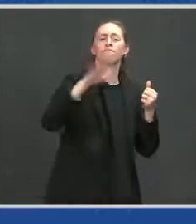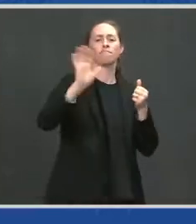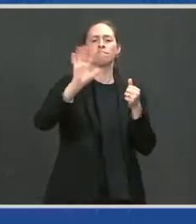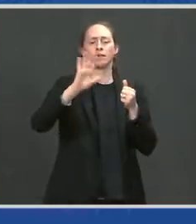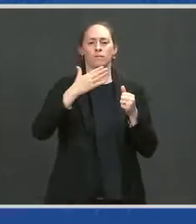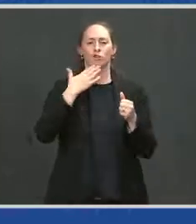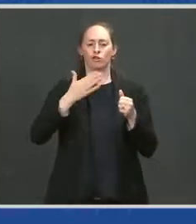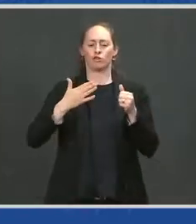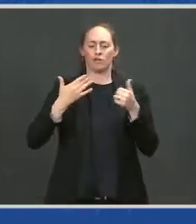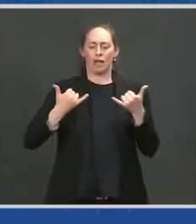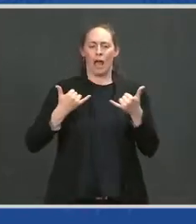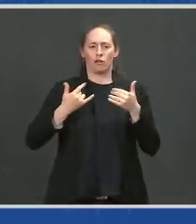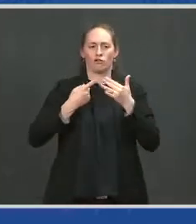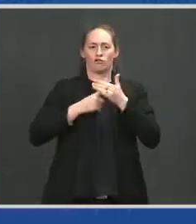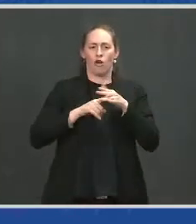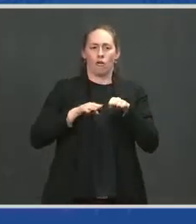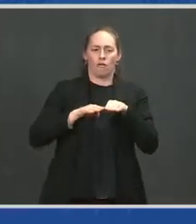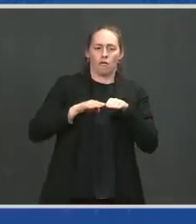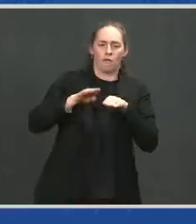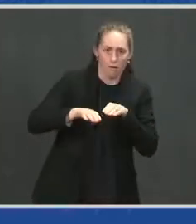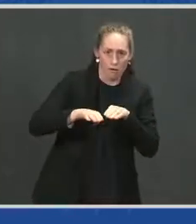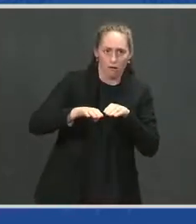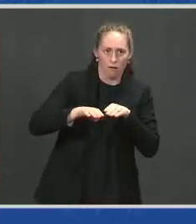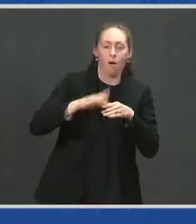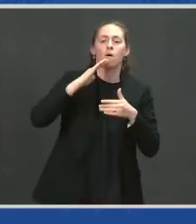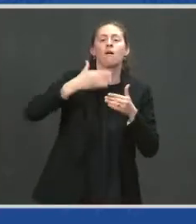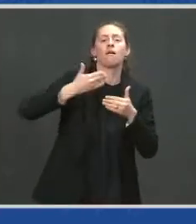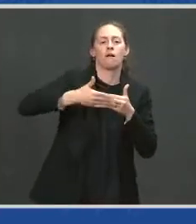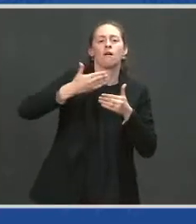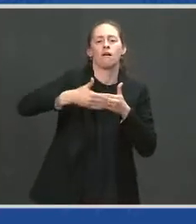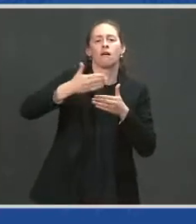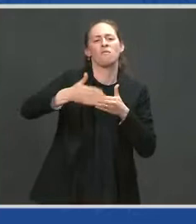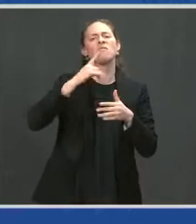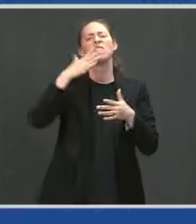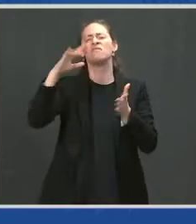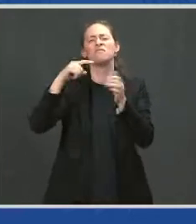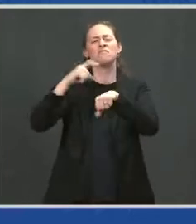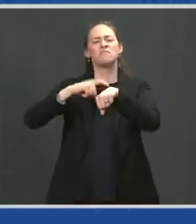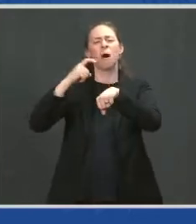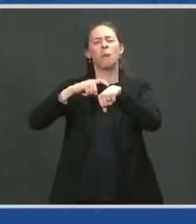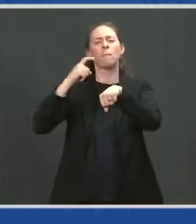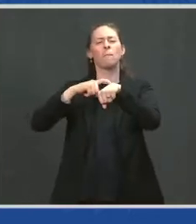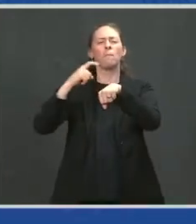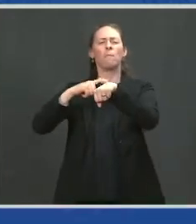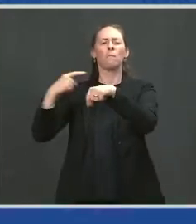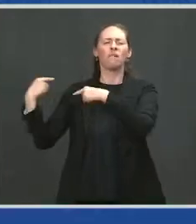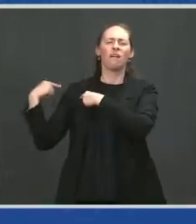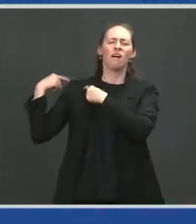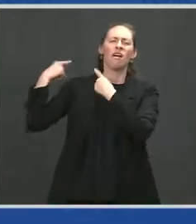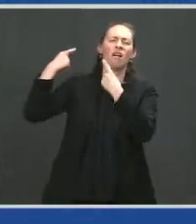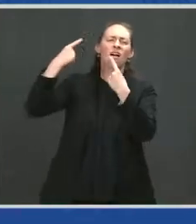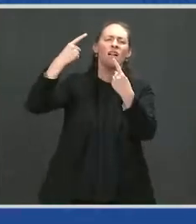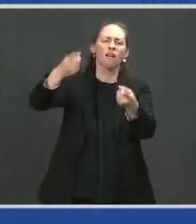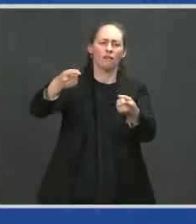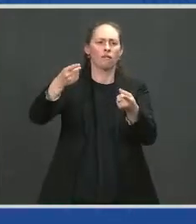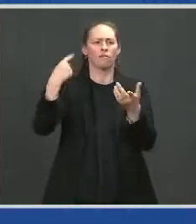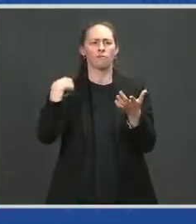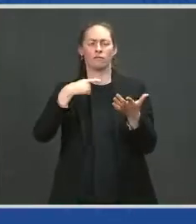work is long overdue. America has a long history of systemic